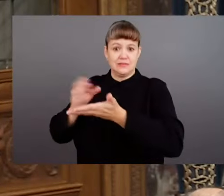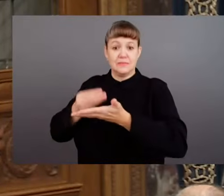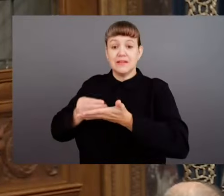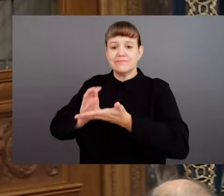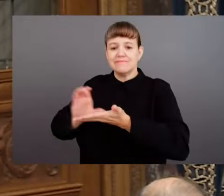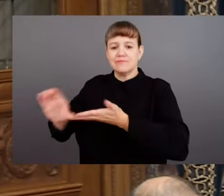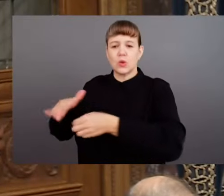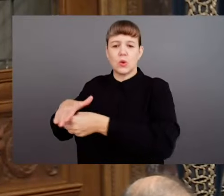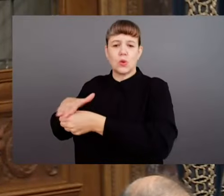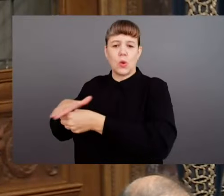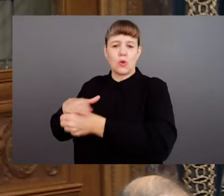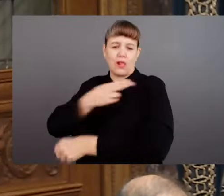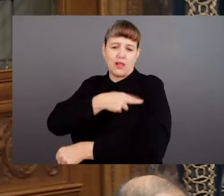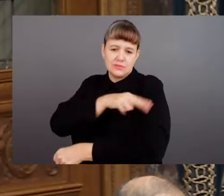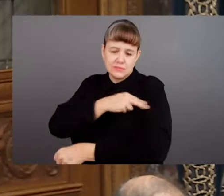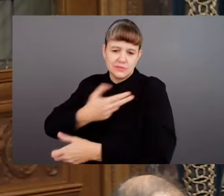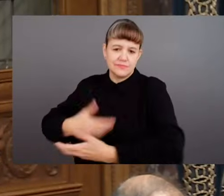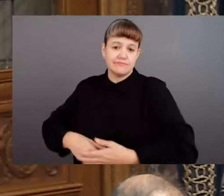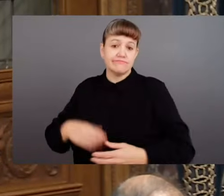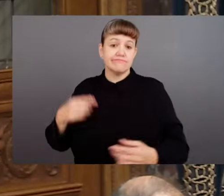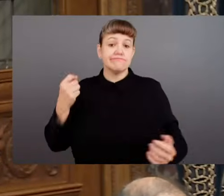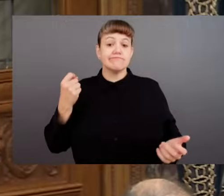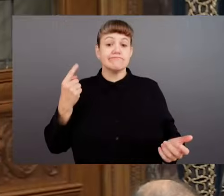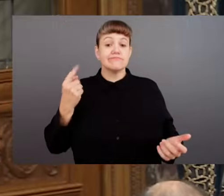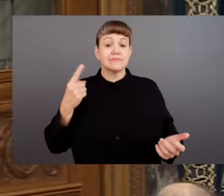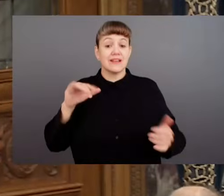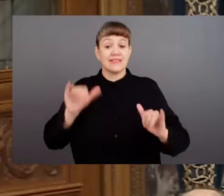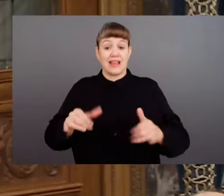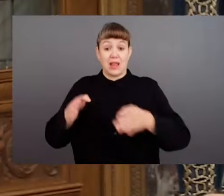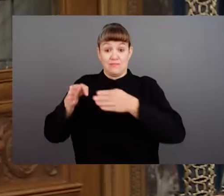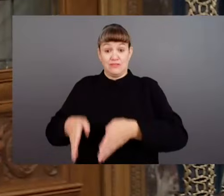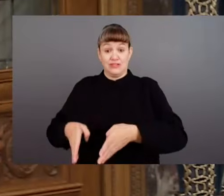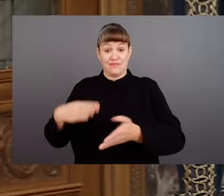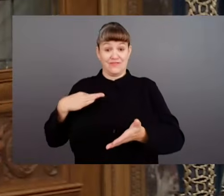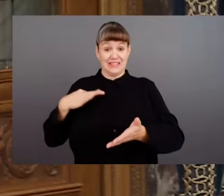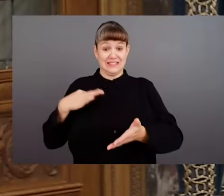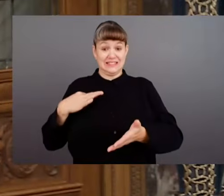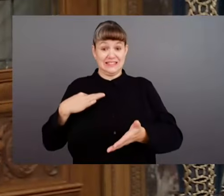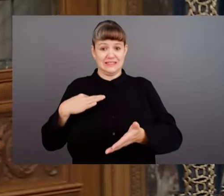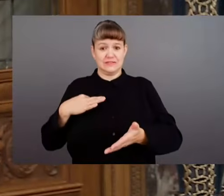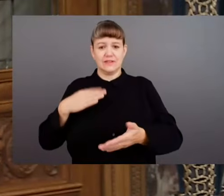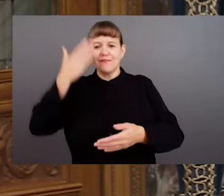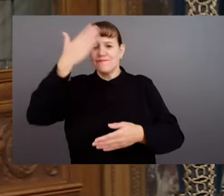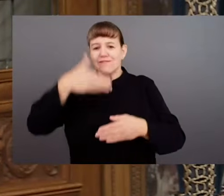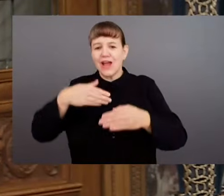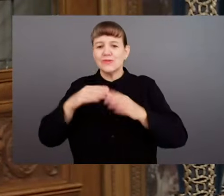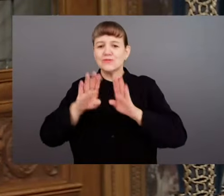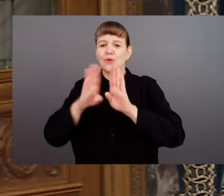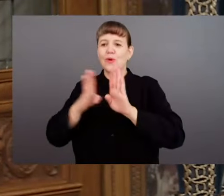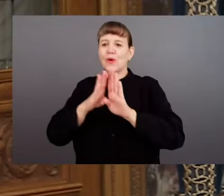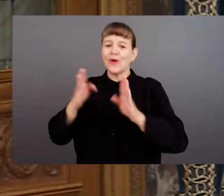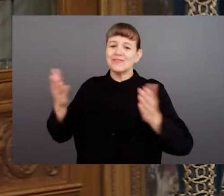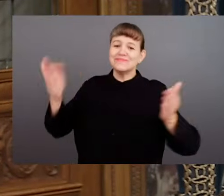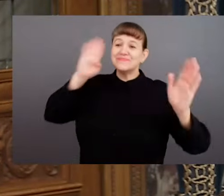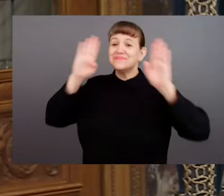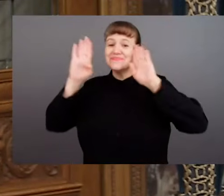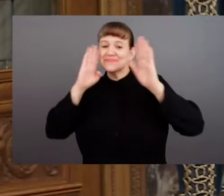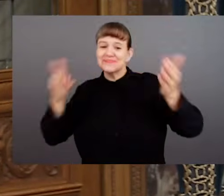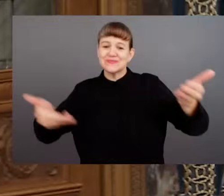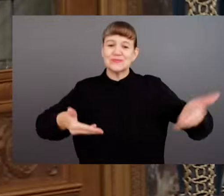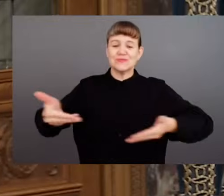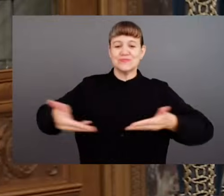ones running thrift shops, hosting bake sales, tag days, dances, and other creative